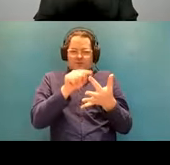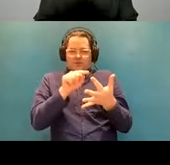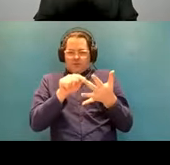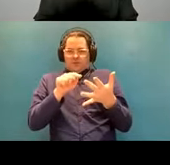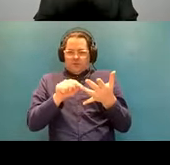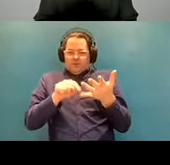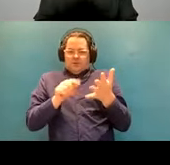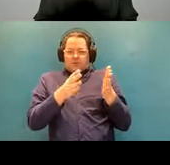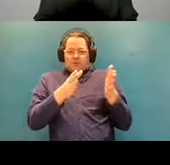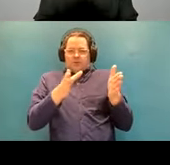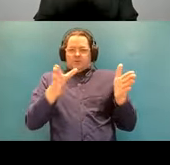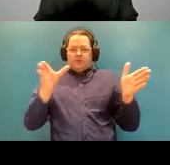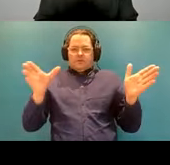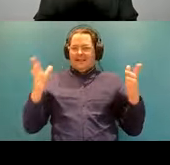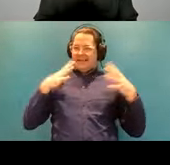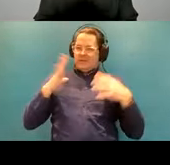portfolio of concepts for it.